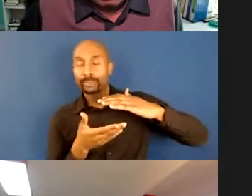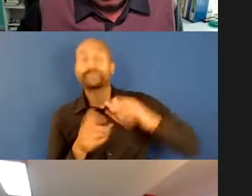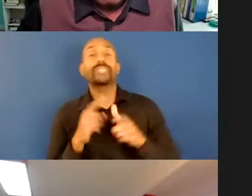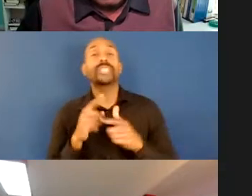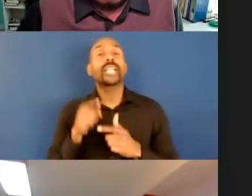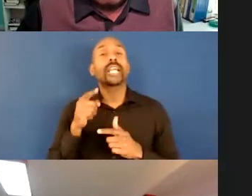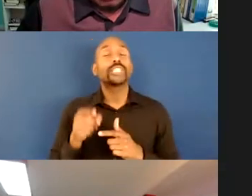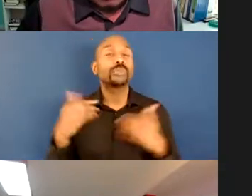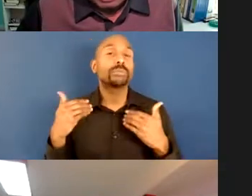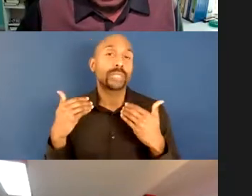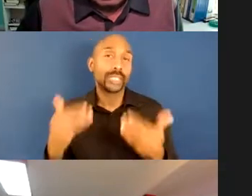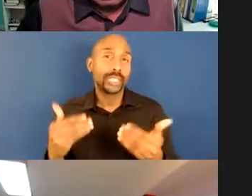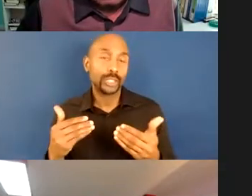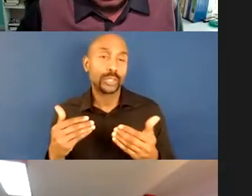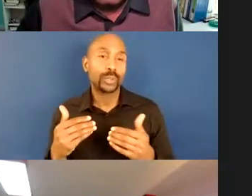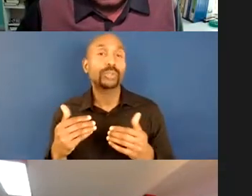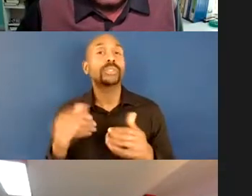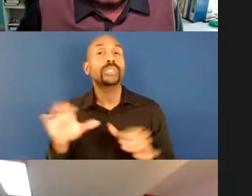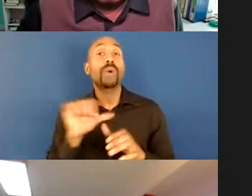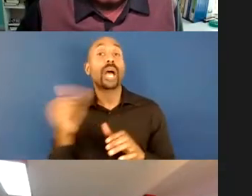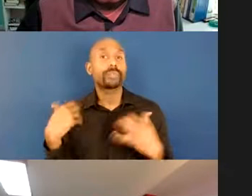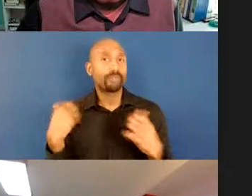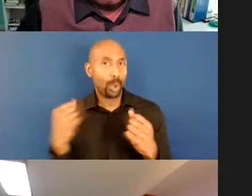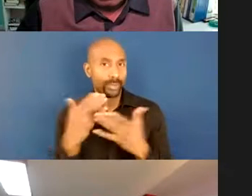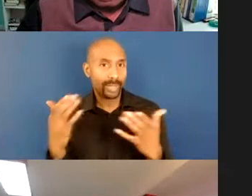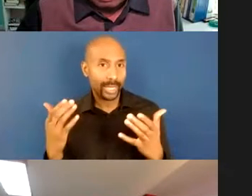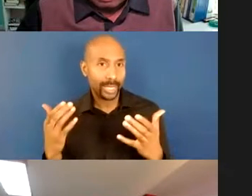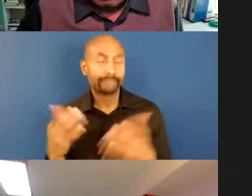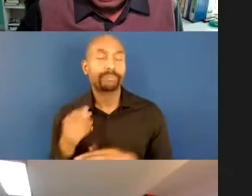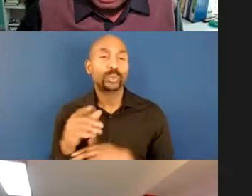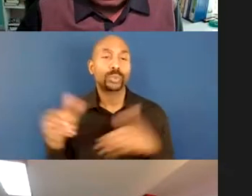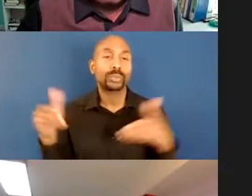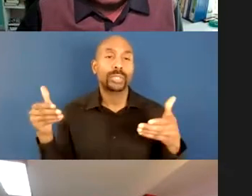do something really bold by introducing